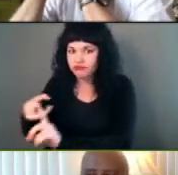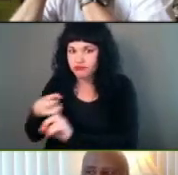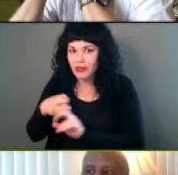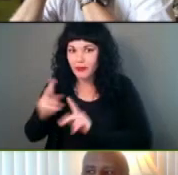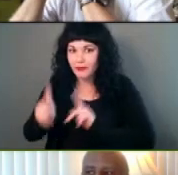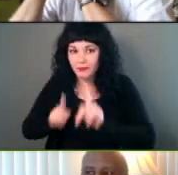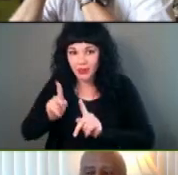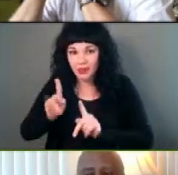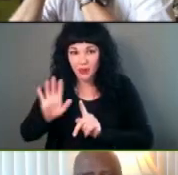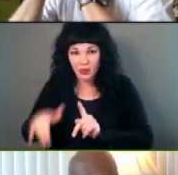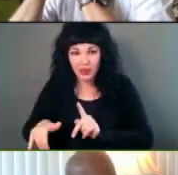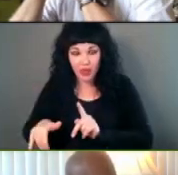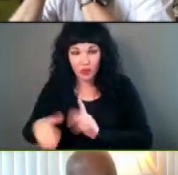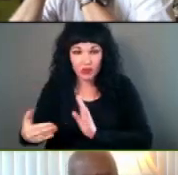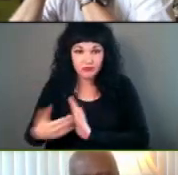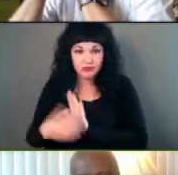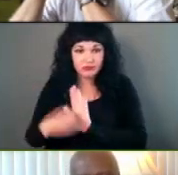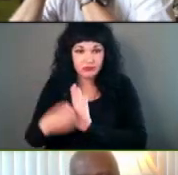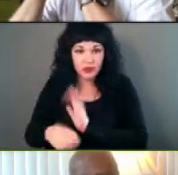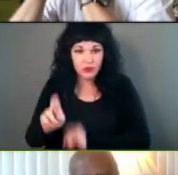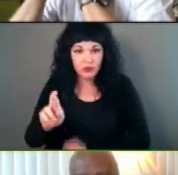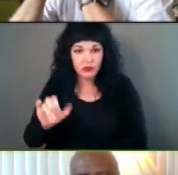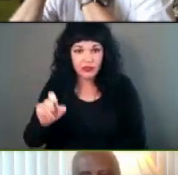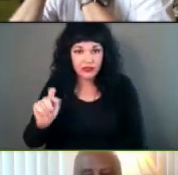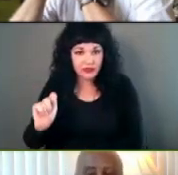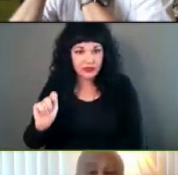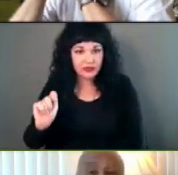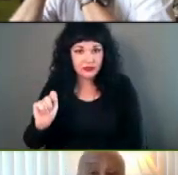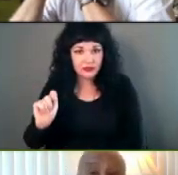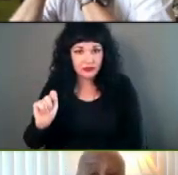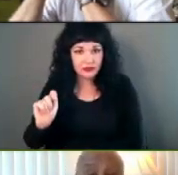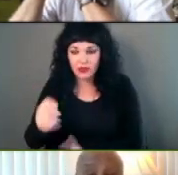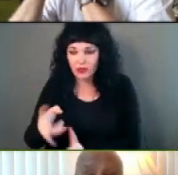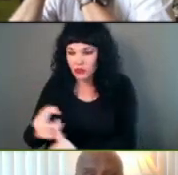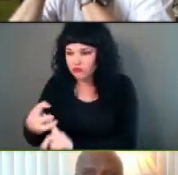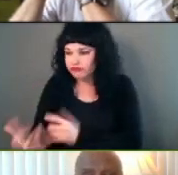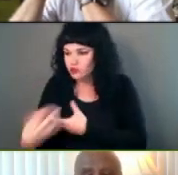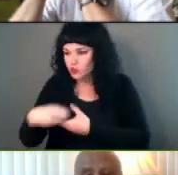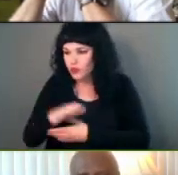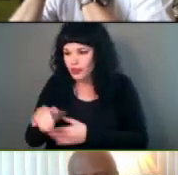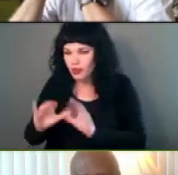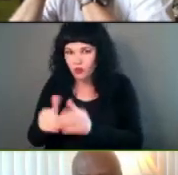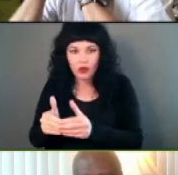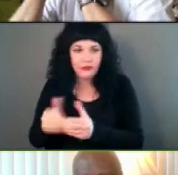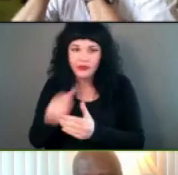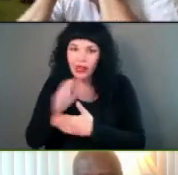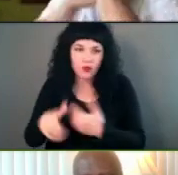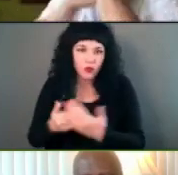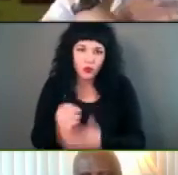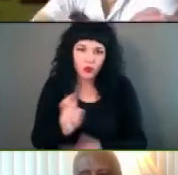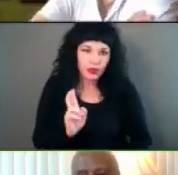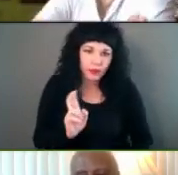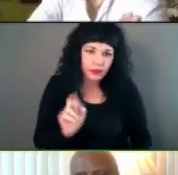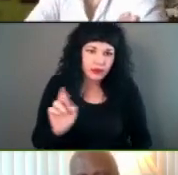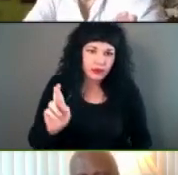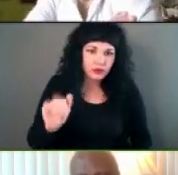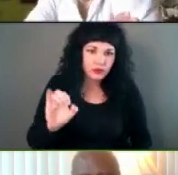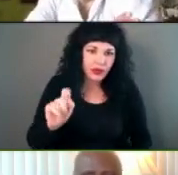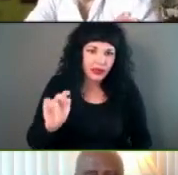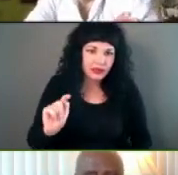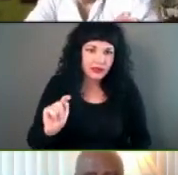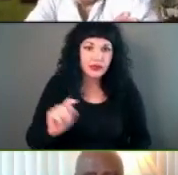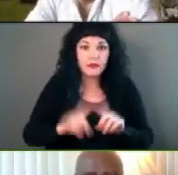racist, but they explicitly targeted, and so you had the shift in the South from Democratic officials